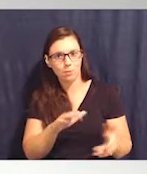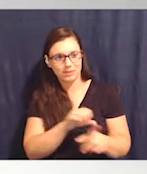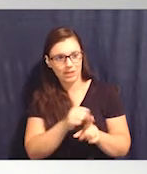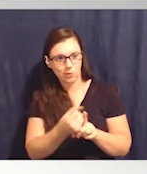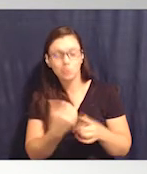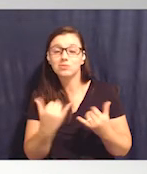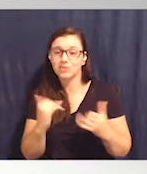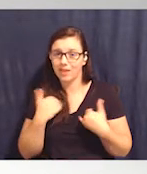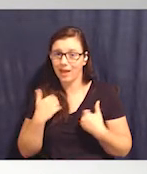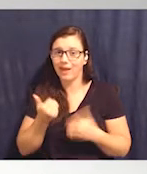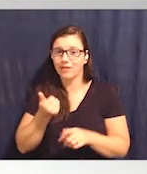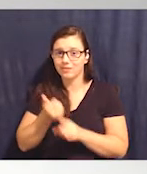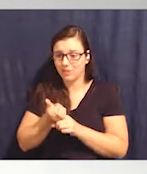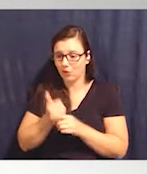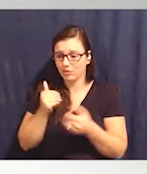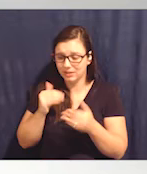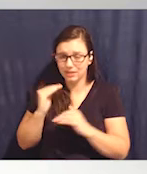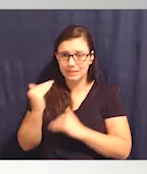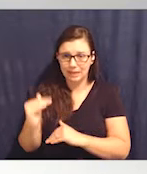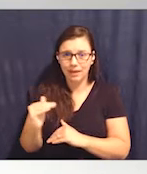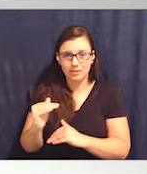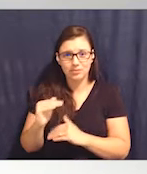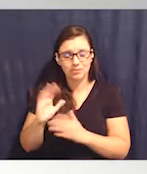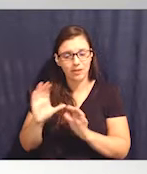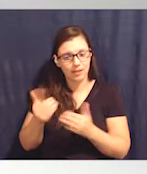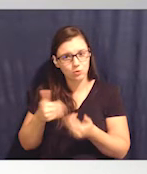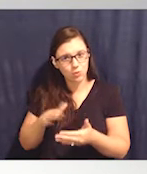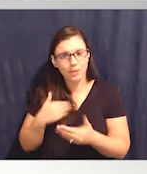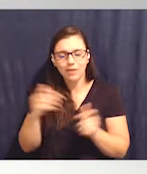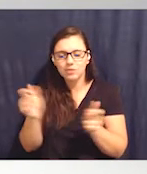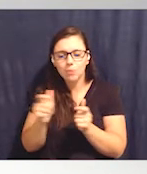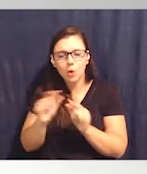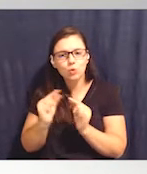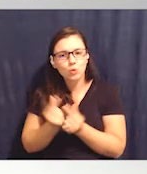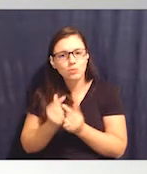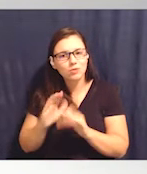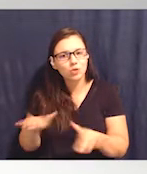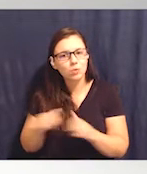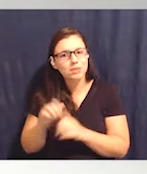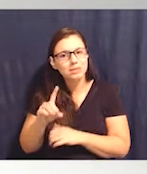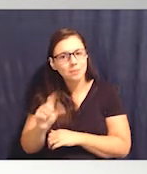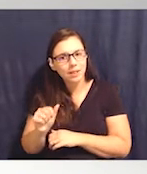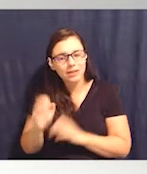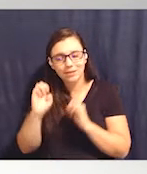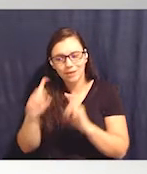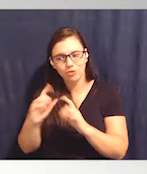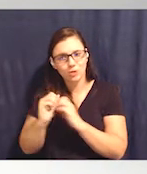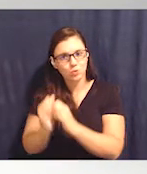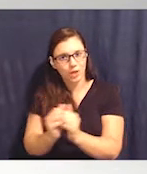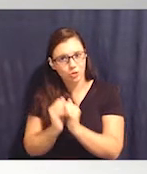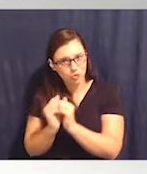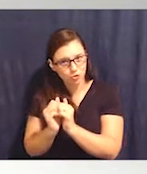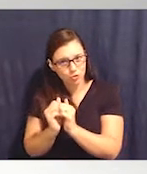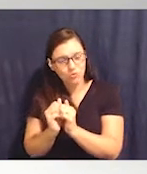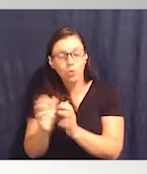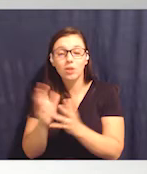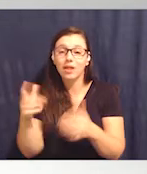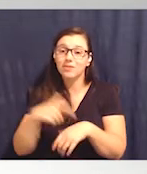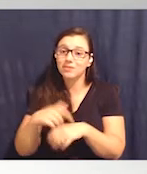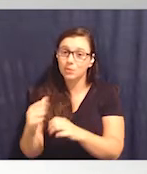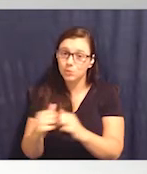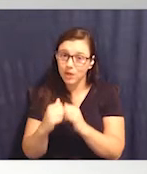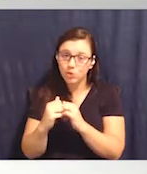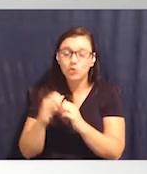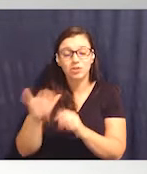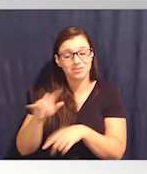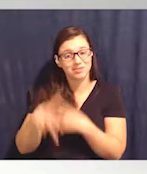environments where we have small groups of children with disabilities being educated together. or spending a lot of time together. In those situations, children sometimes